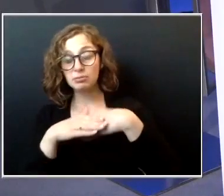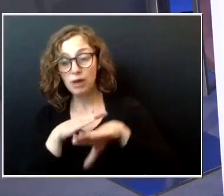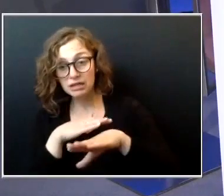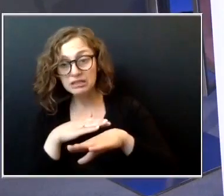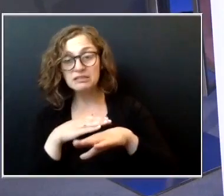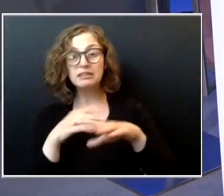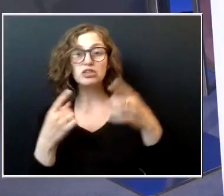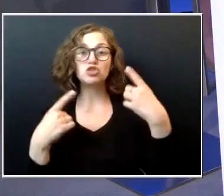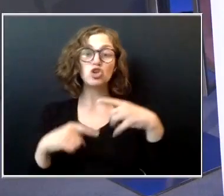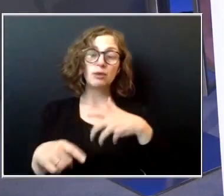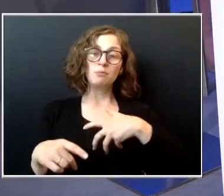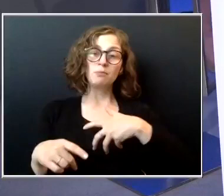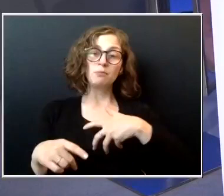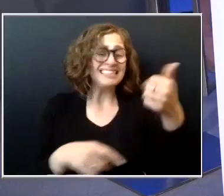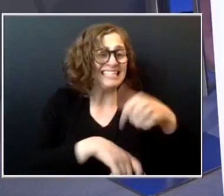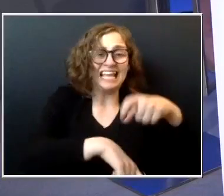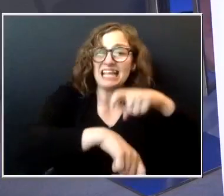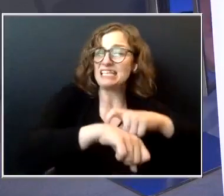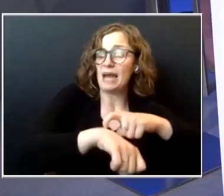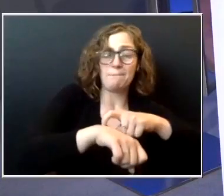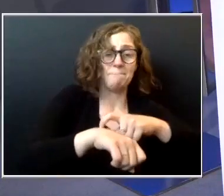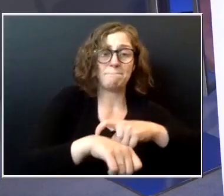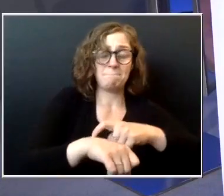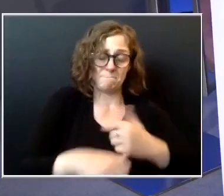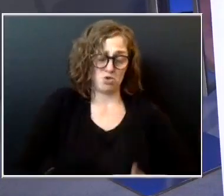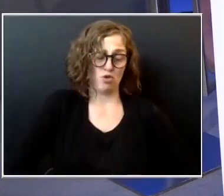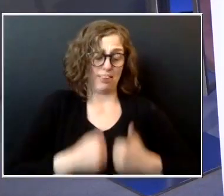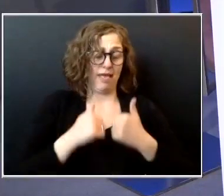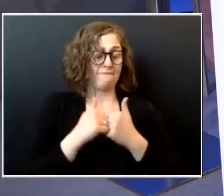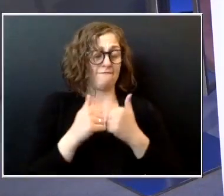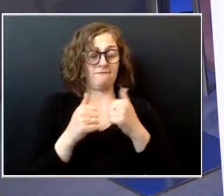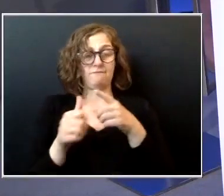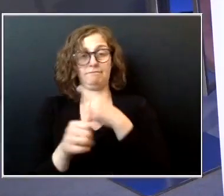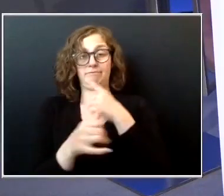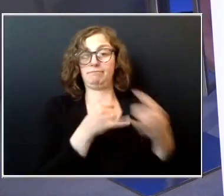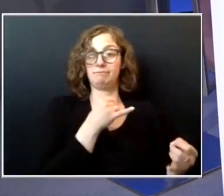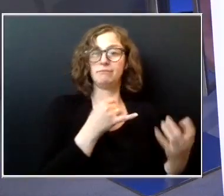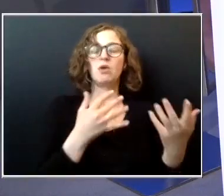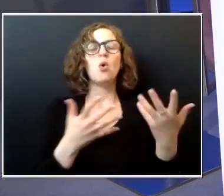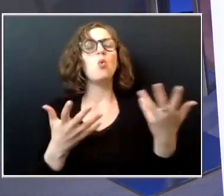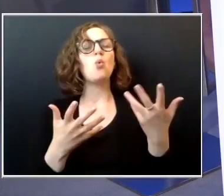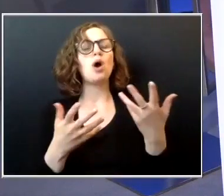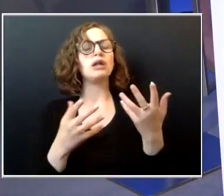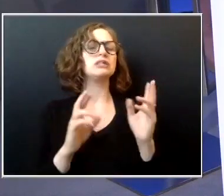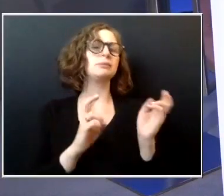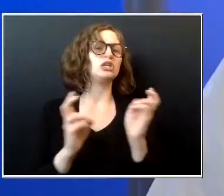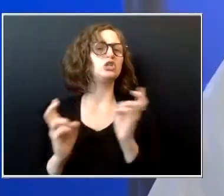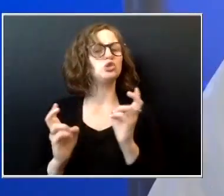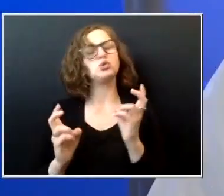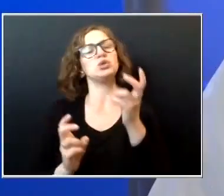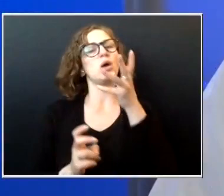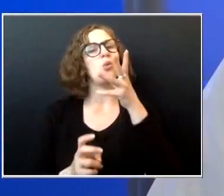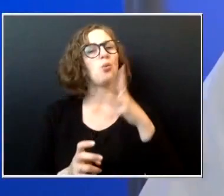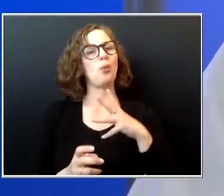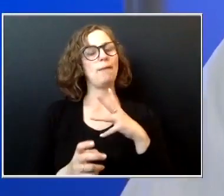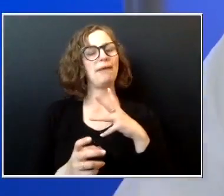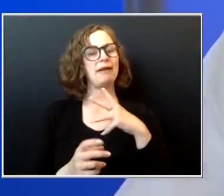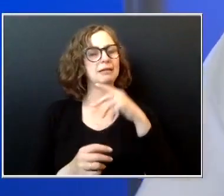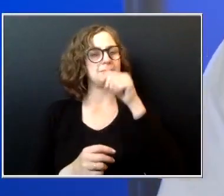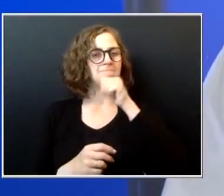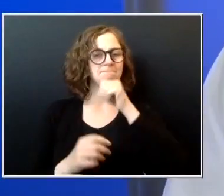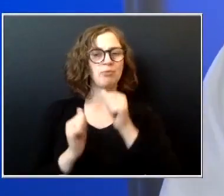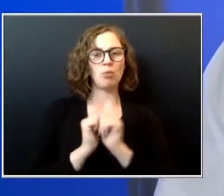But what are some specific issues that maybe pregnant women deal with when it comes to their mental health? Yeah, so I think that I always try to tell our patients